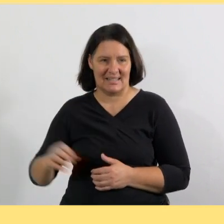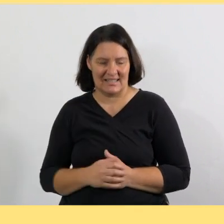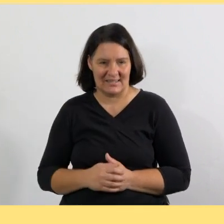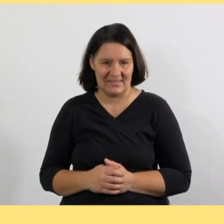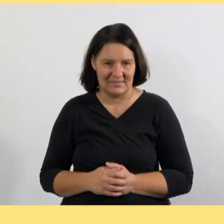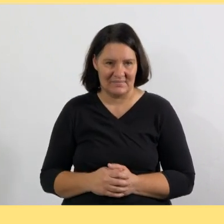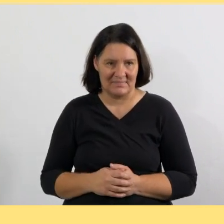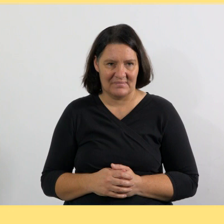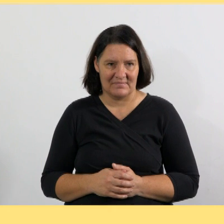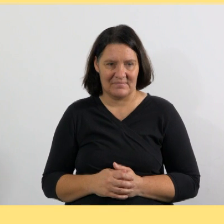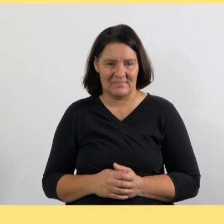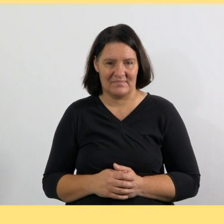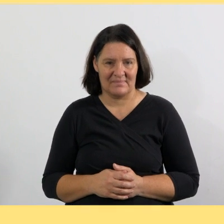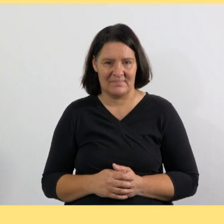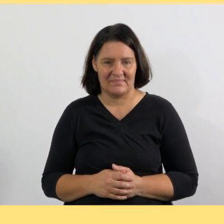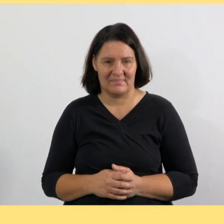29,200. I have my